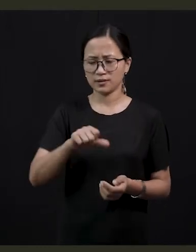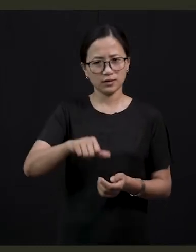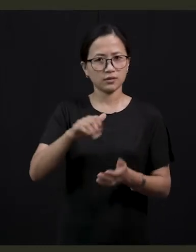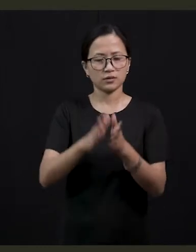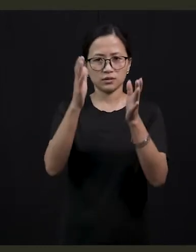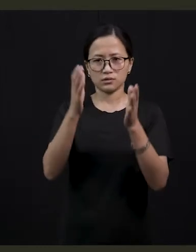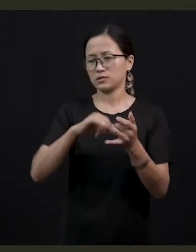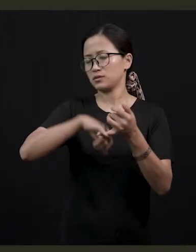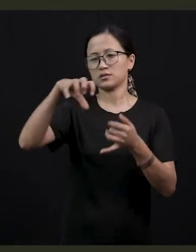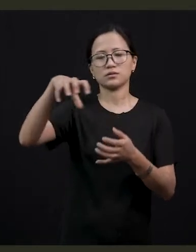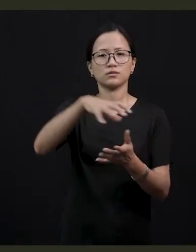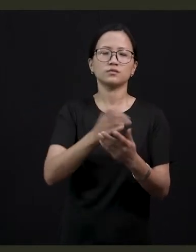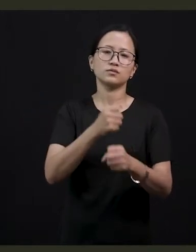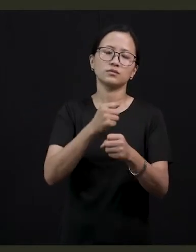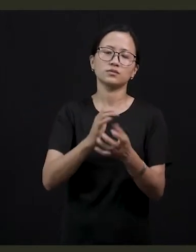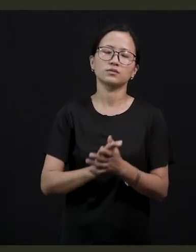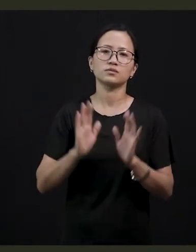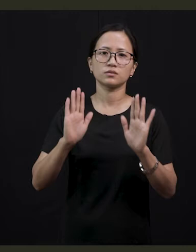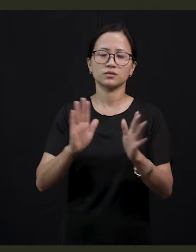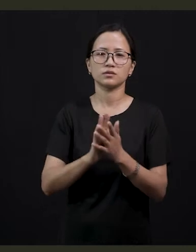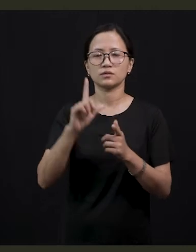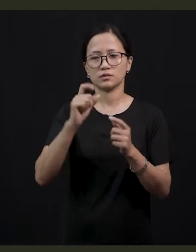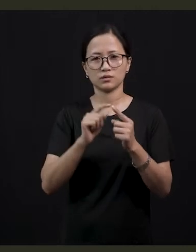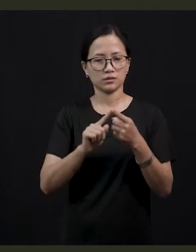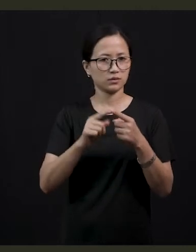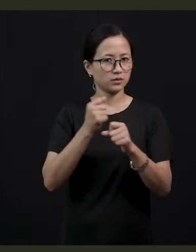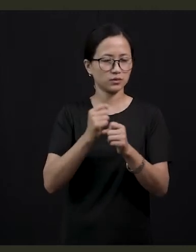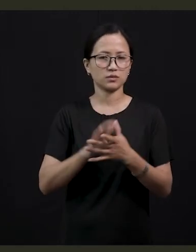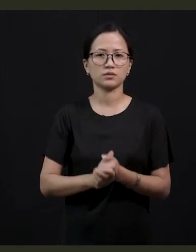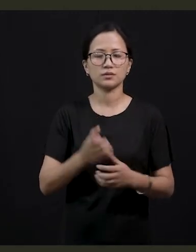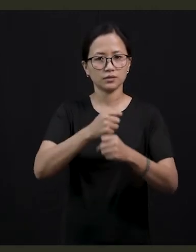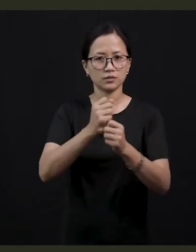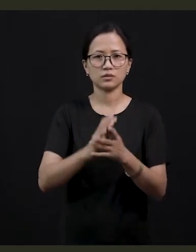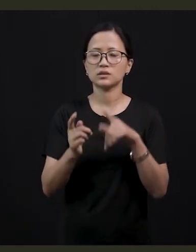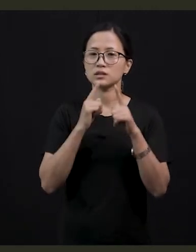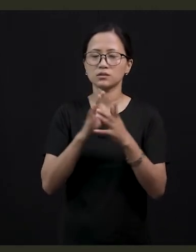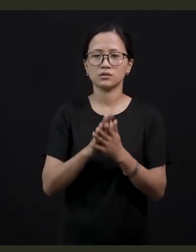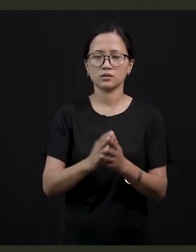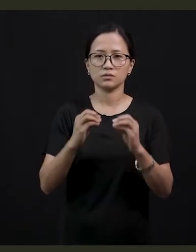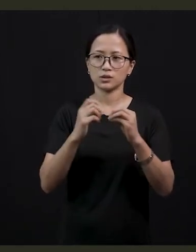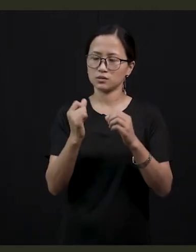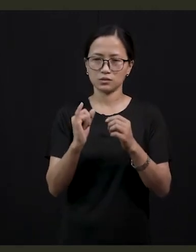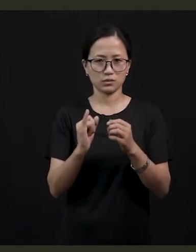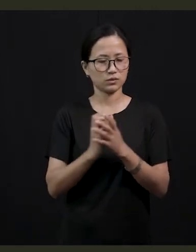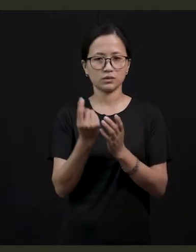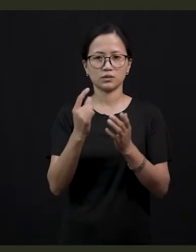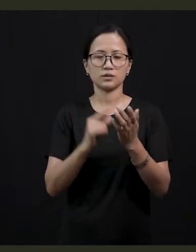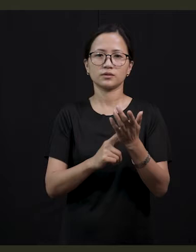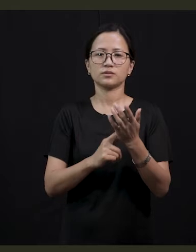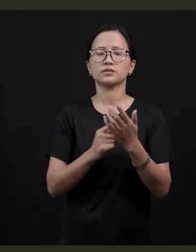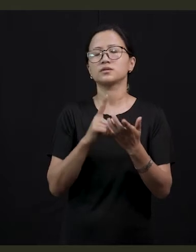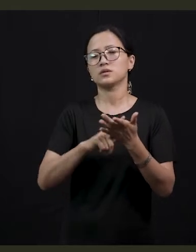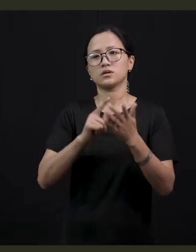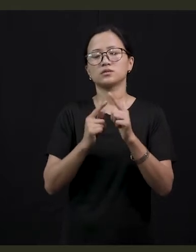state government in India is made. Legislature, who's making and discussing the bills. Then it goes